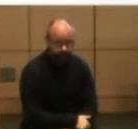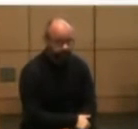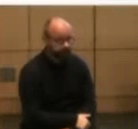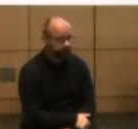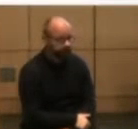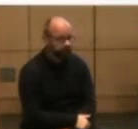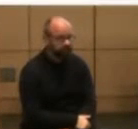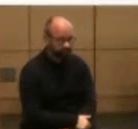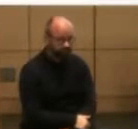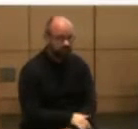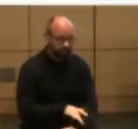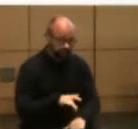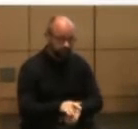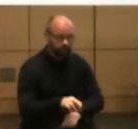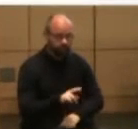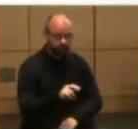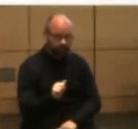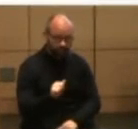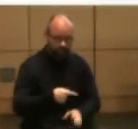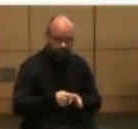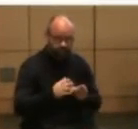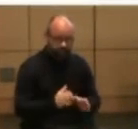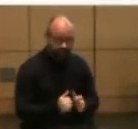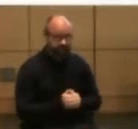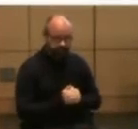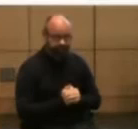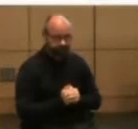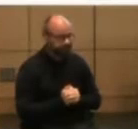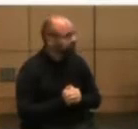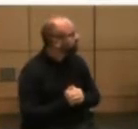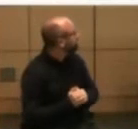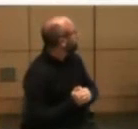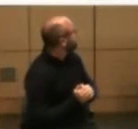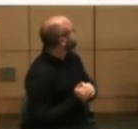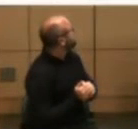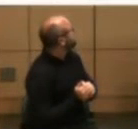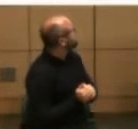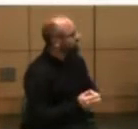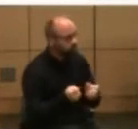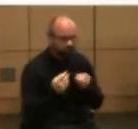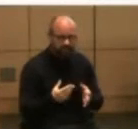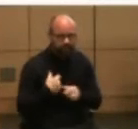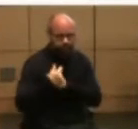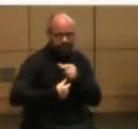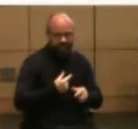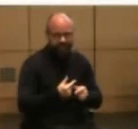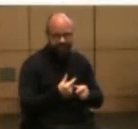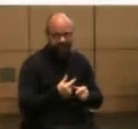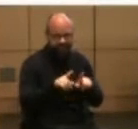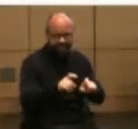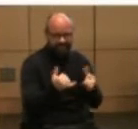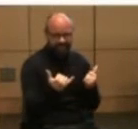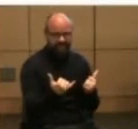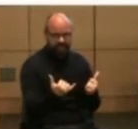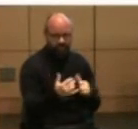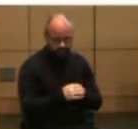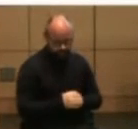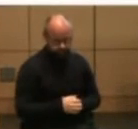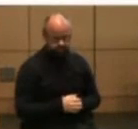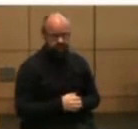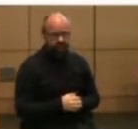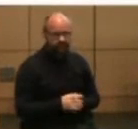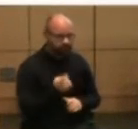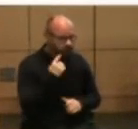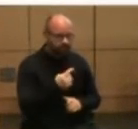Genetic testing is an area, as I mentioned from the very beginning, there are a lot of genetic tests out there now. This is an area that has been revolutionized for bilateral